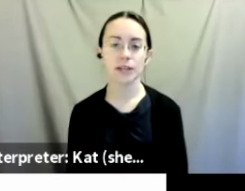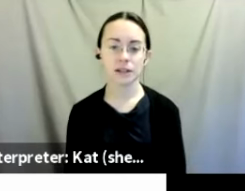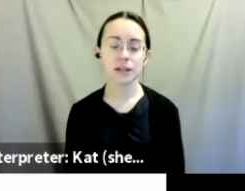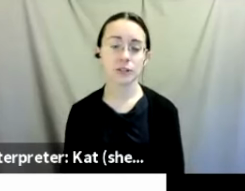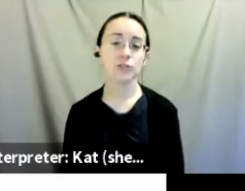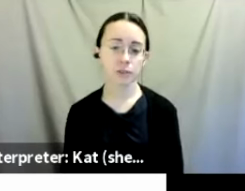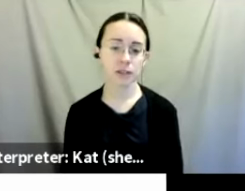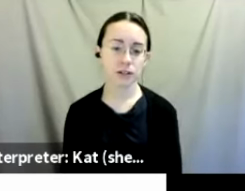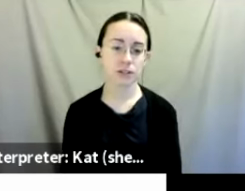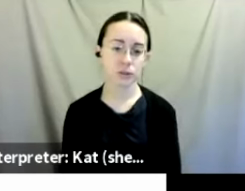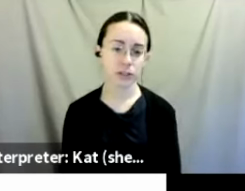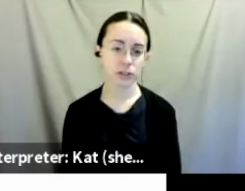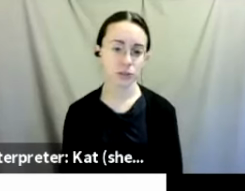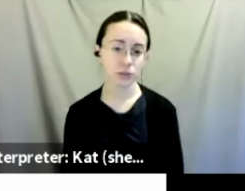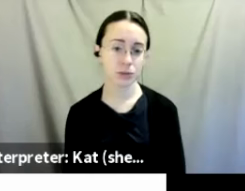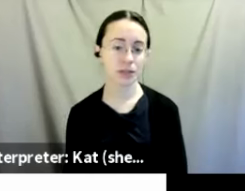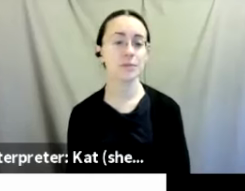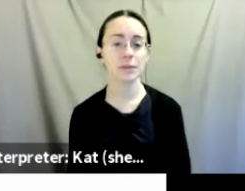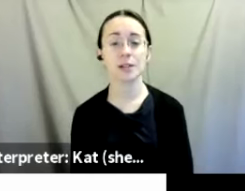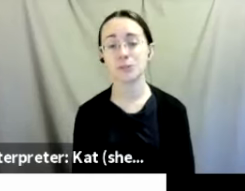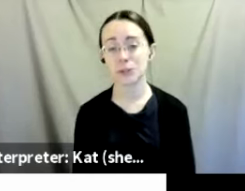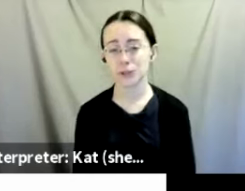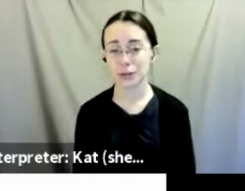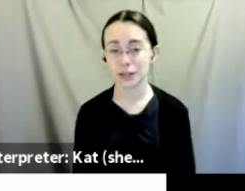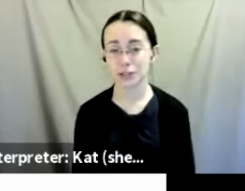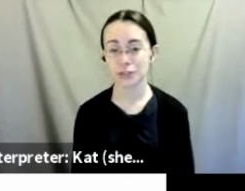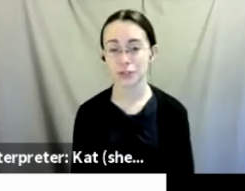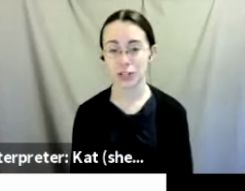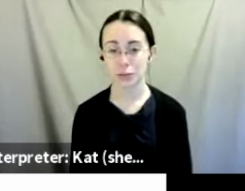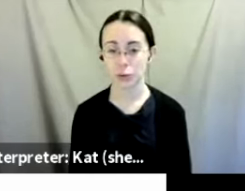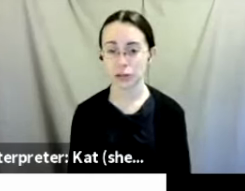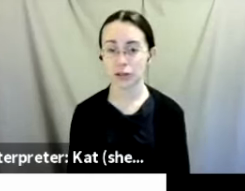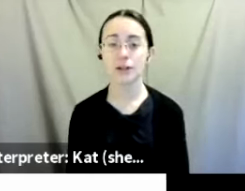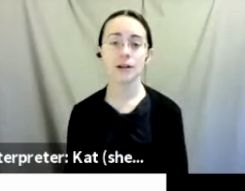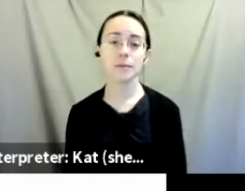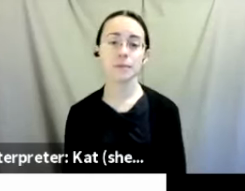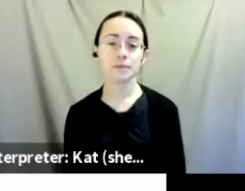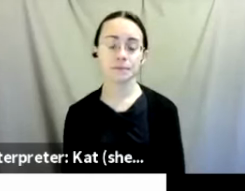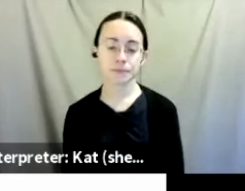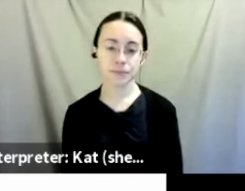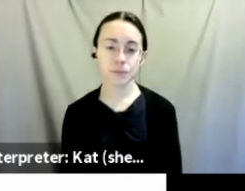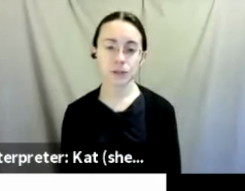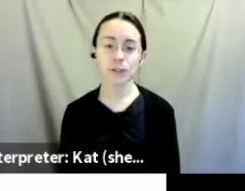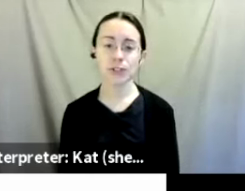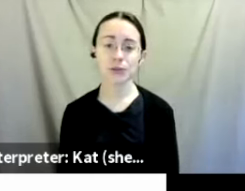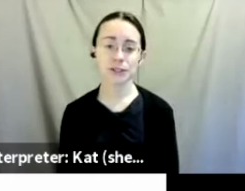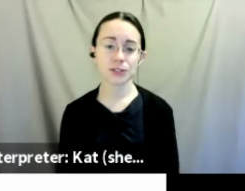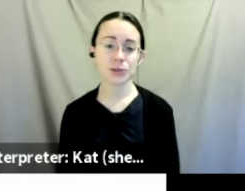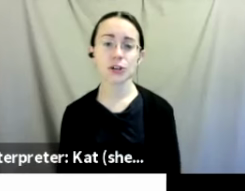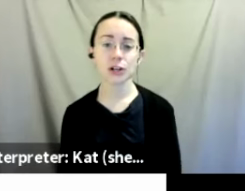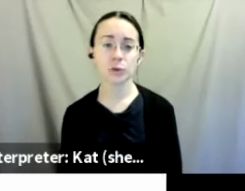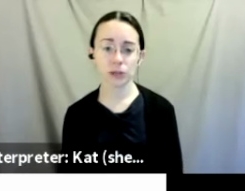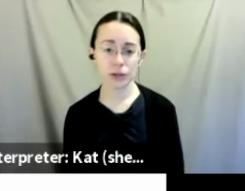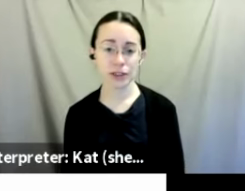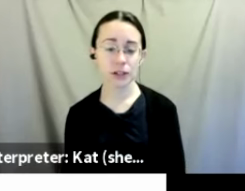but we can assume that there is some relationship between them. And in the future, I would like to research that more. First, I want